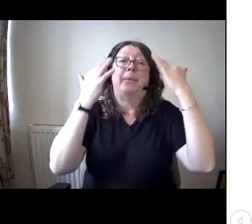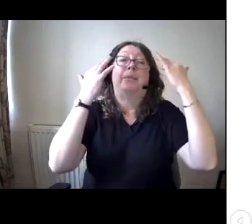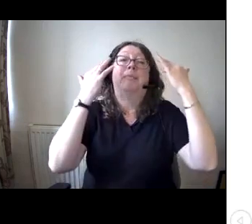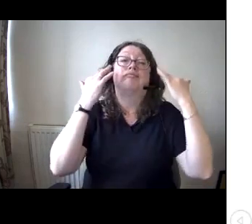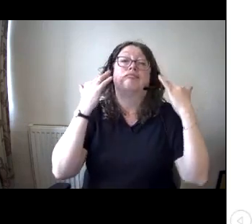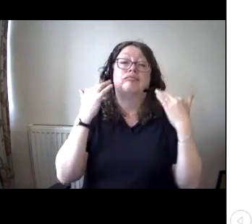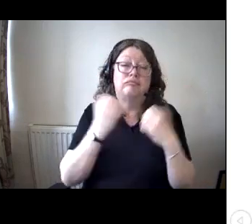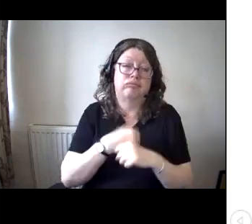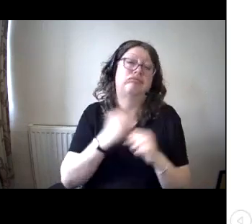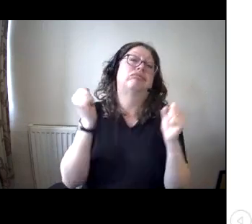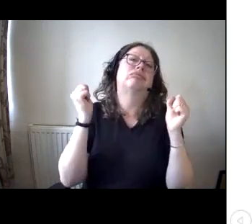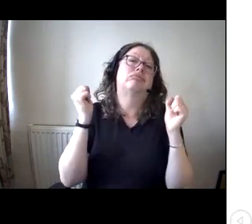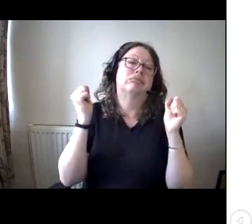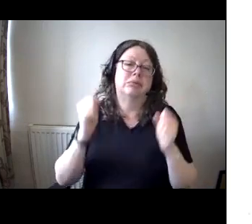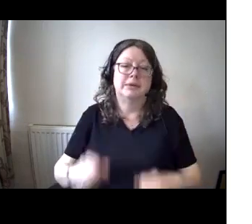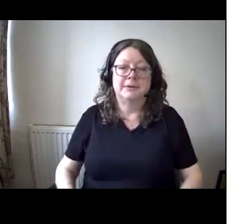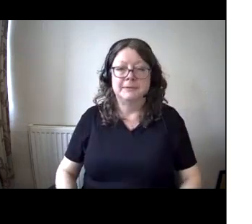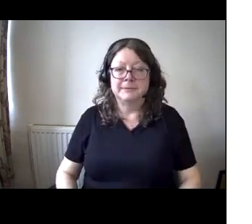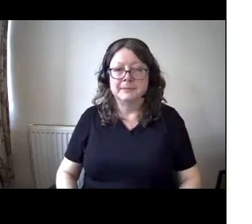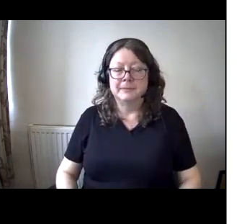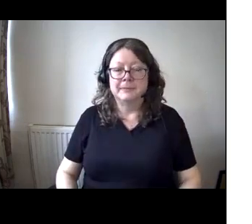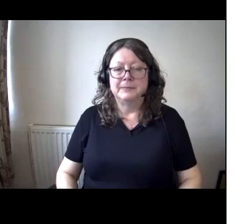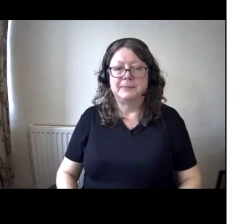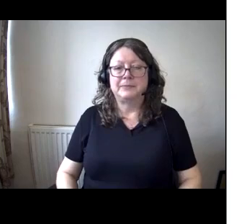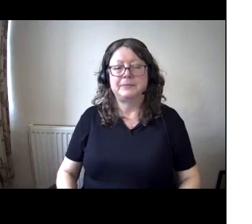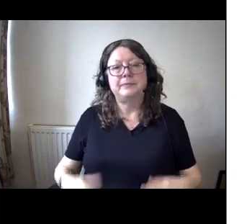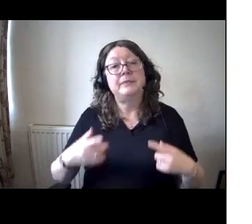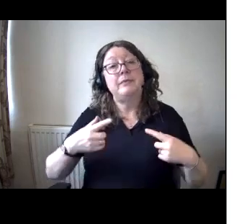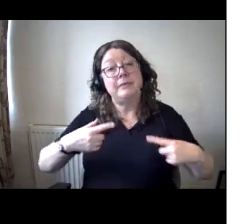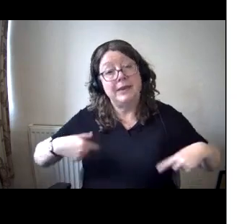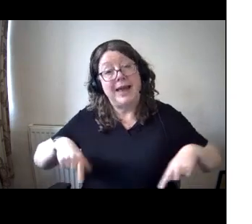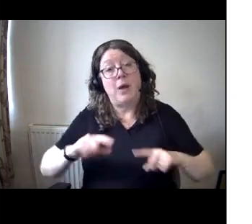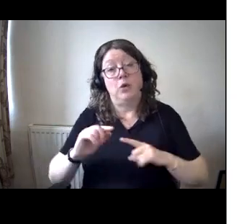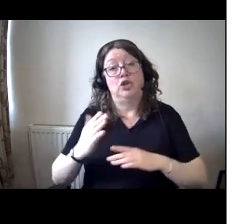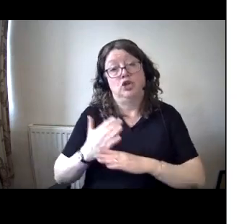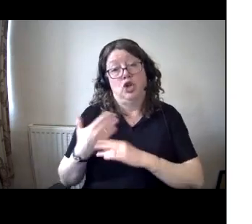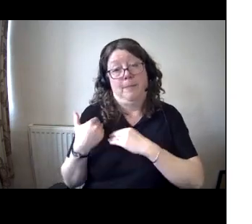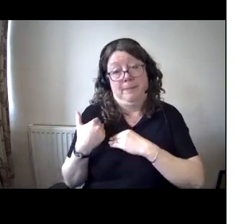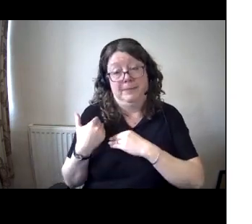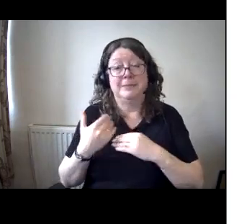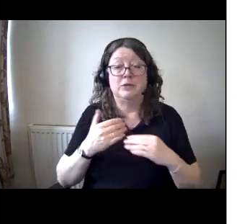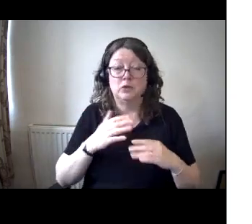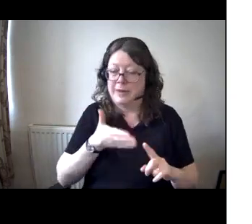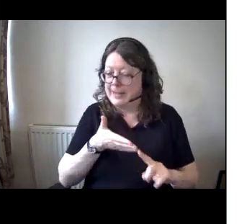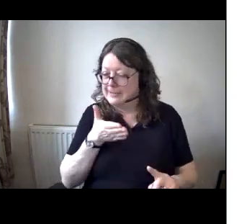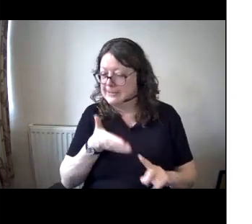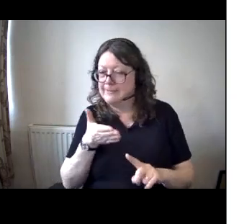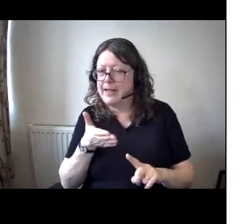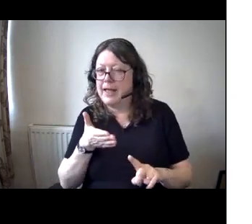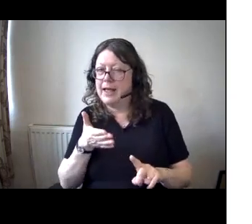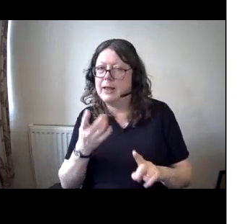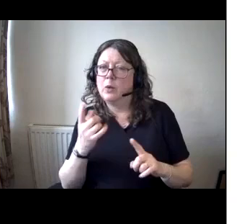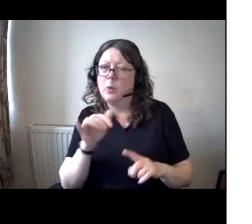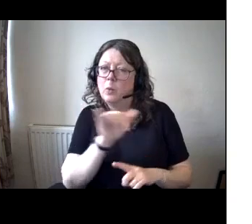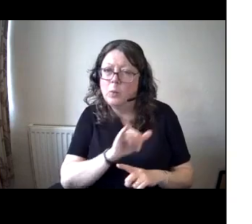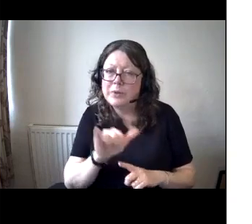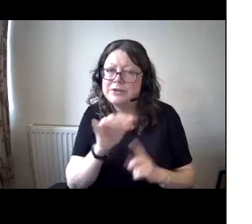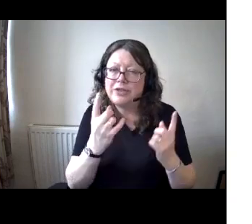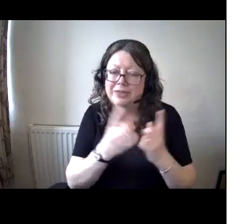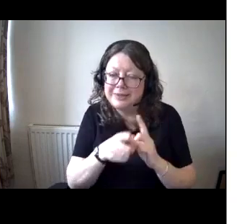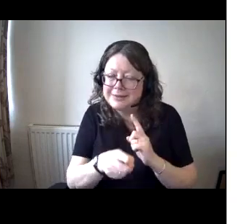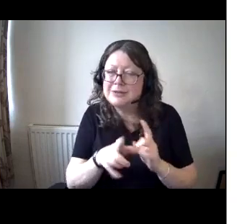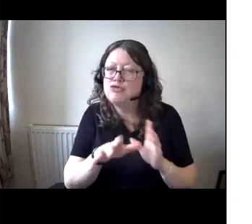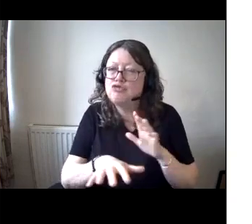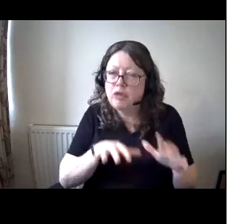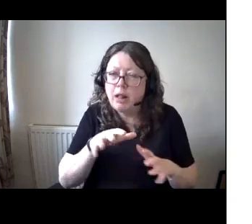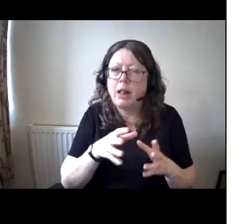And so what we need to do really is identify what are the things our young people are likely to struggle with, and what are those triggers likely to be, so